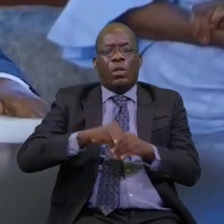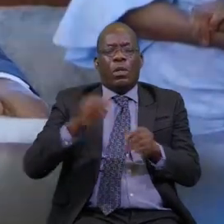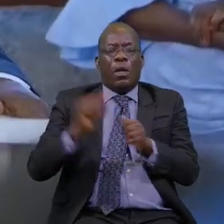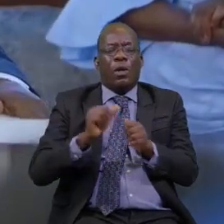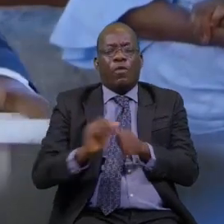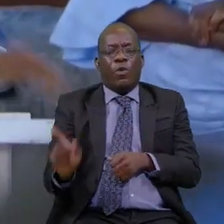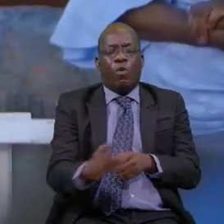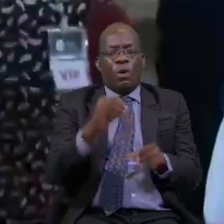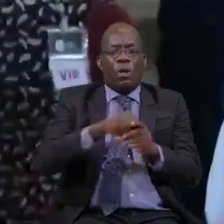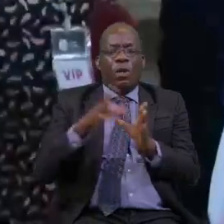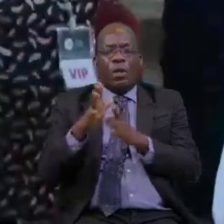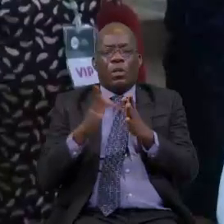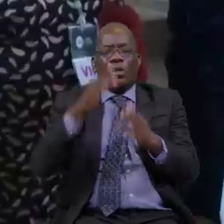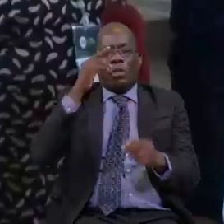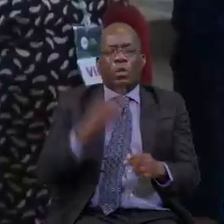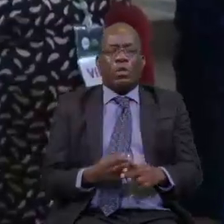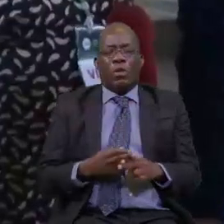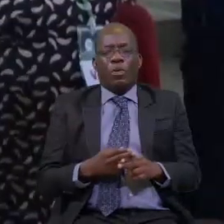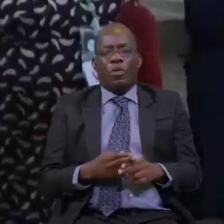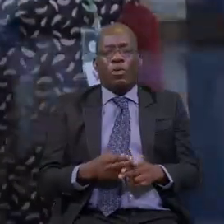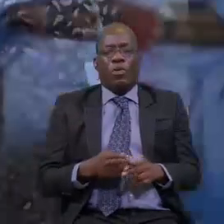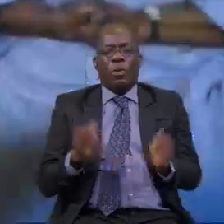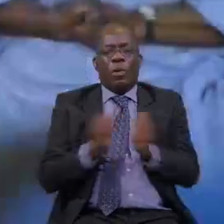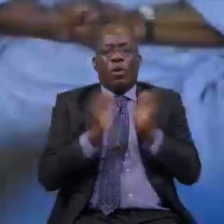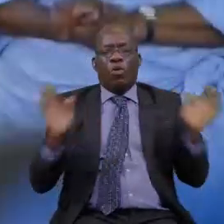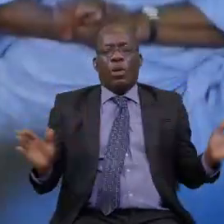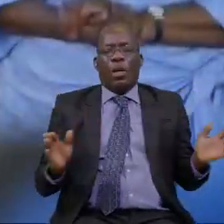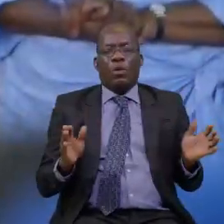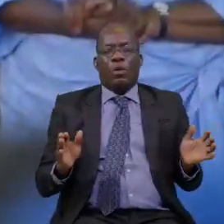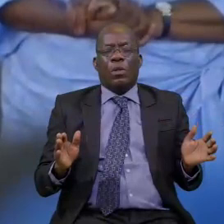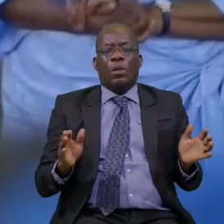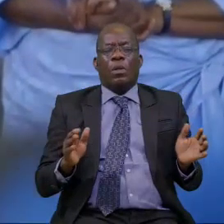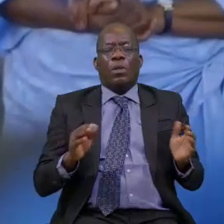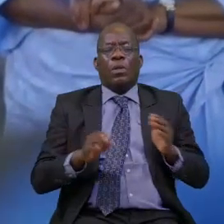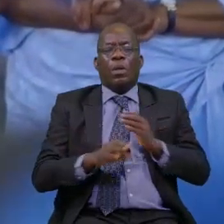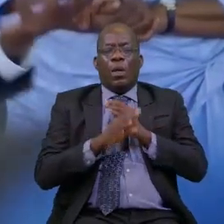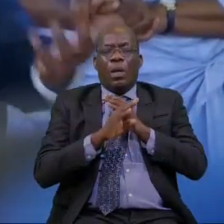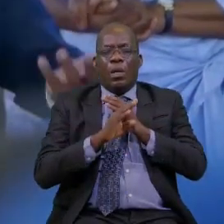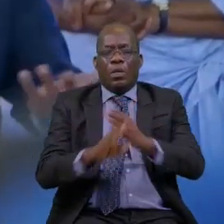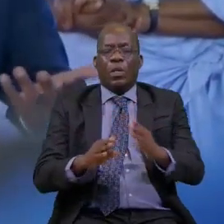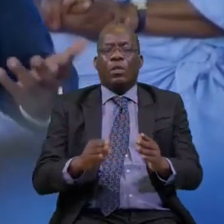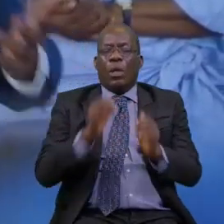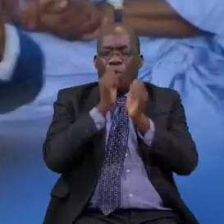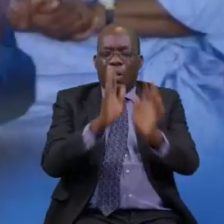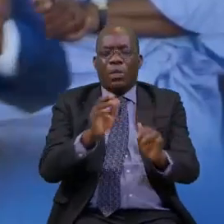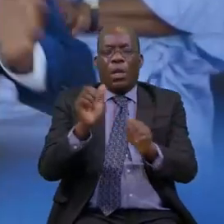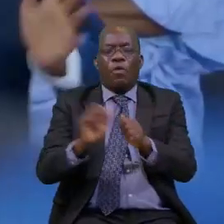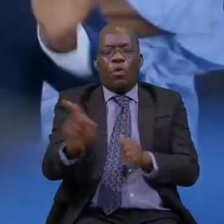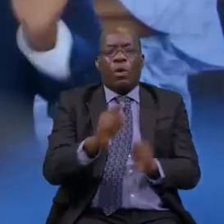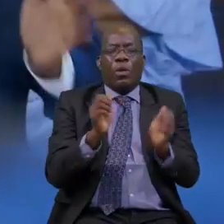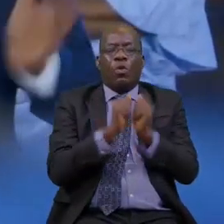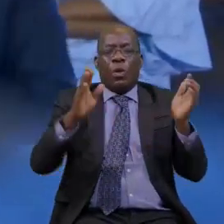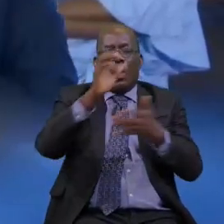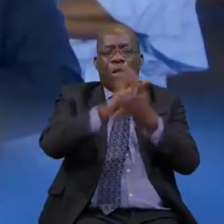Jesus' name. Amen. Without exception, bless everyone. Amen. Without exception, make